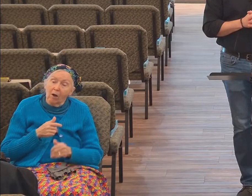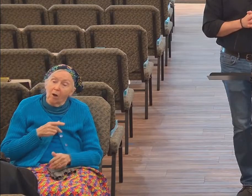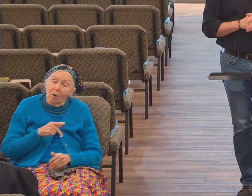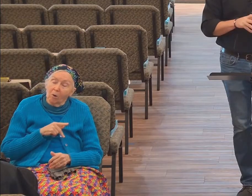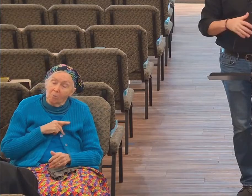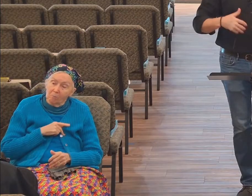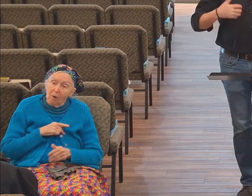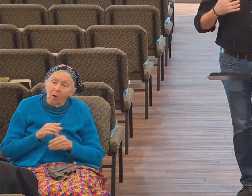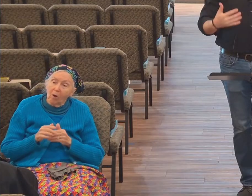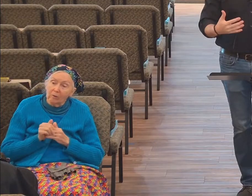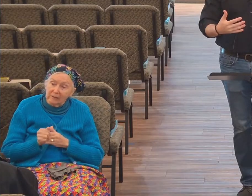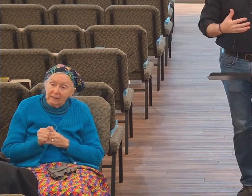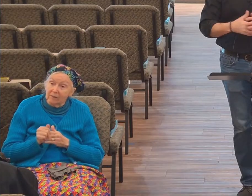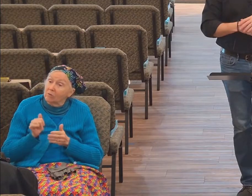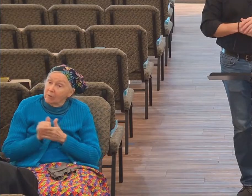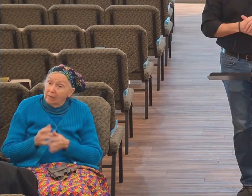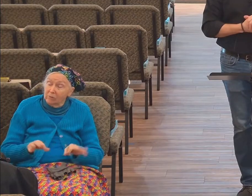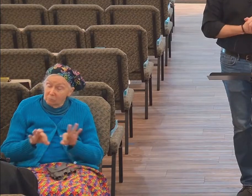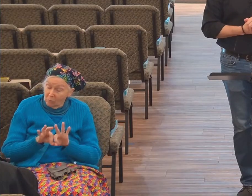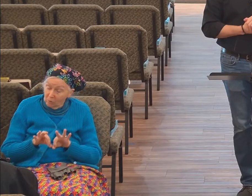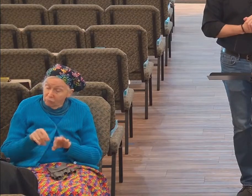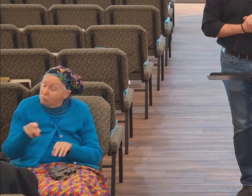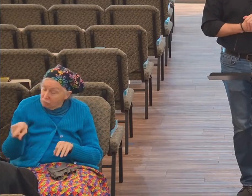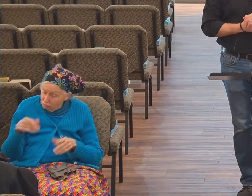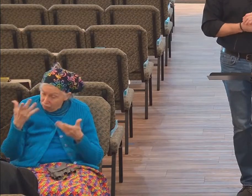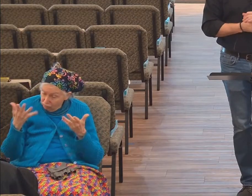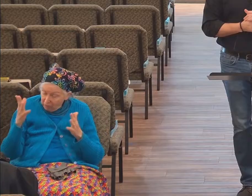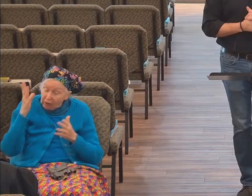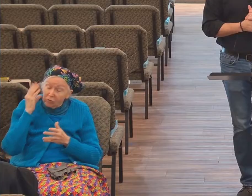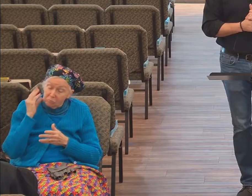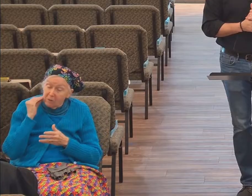important. And this is what they've experienced. Okay?